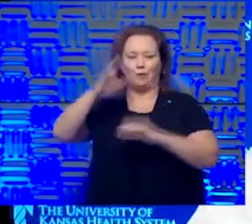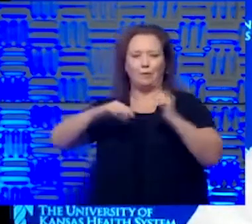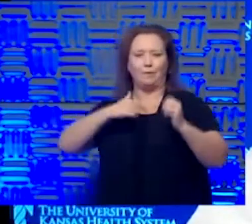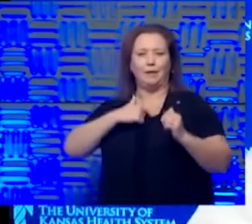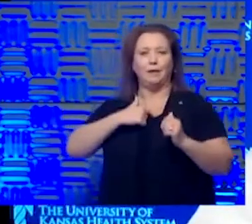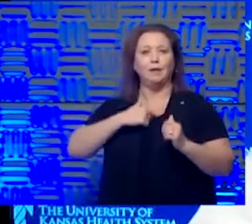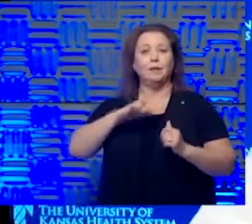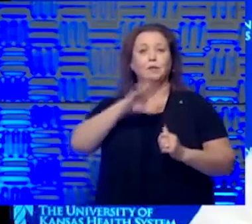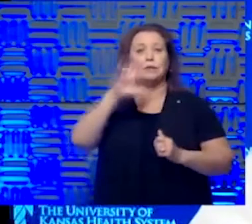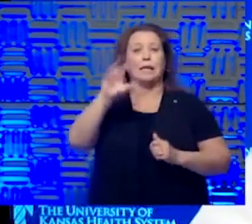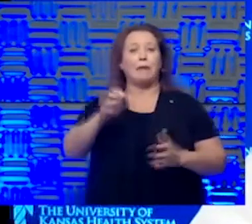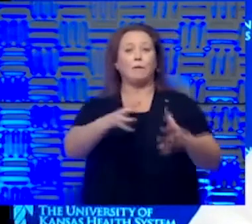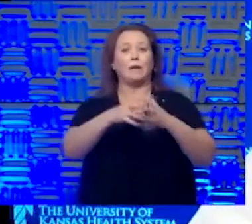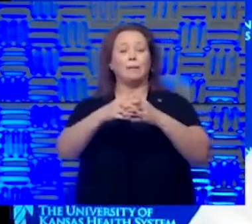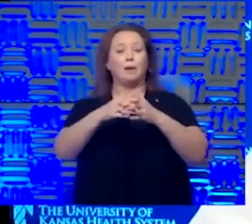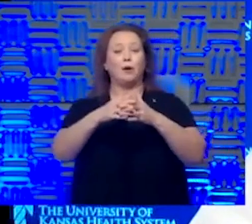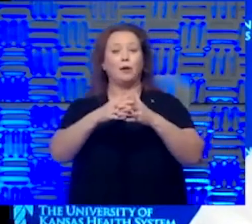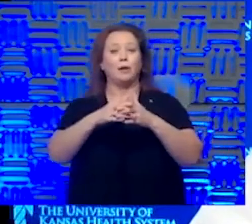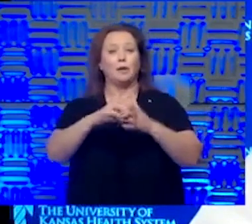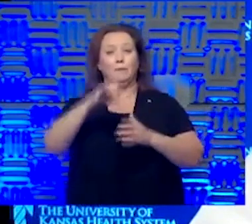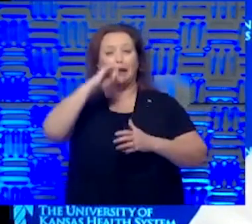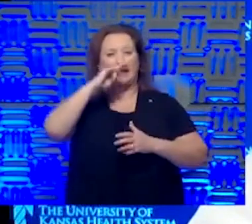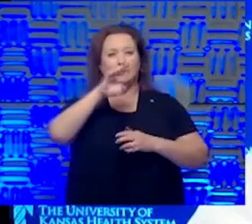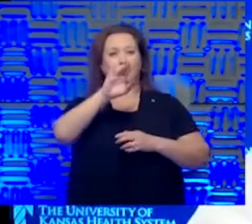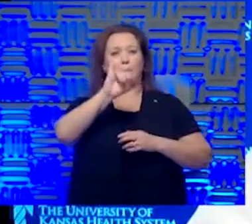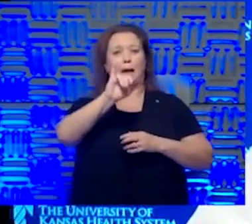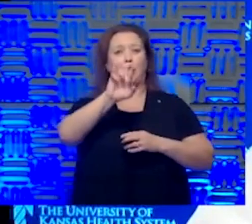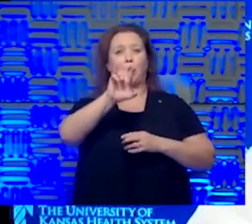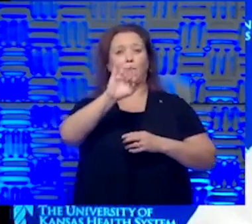wife's African American, and my kids are biracial.